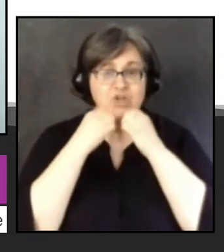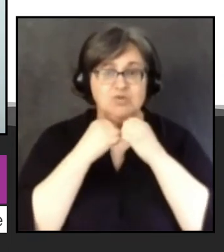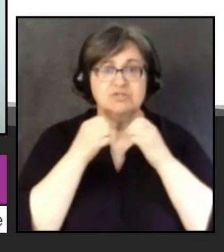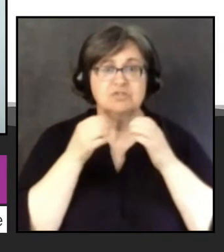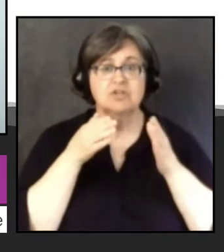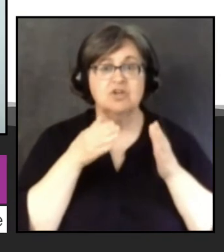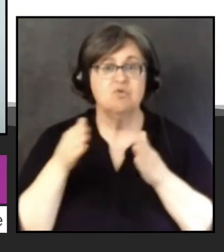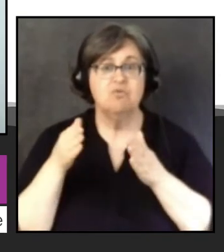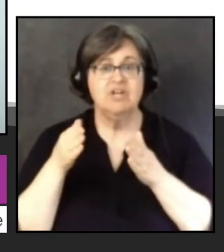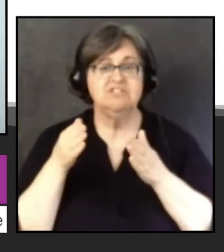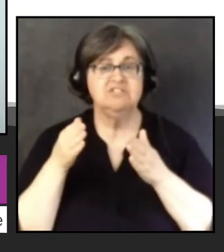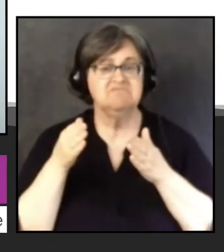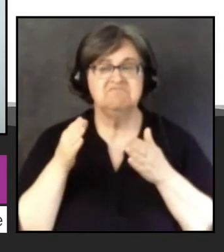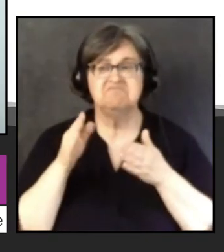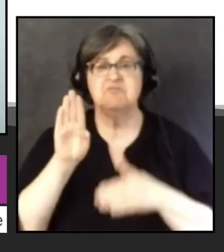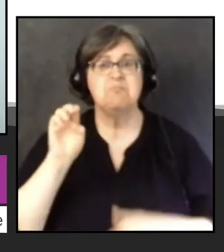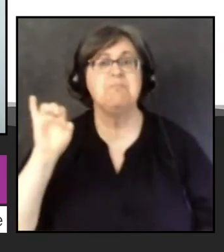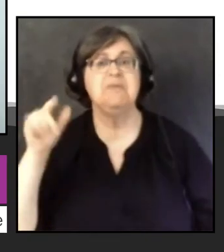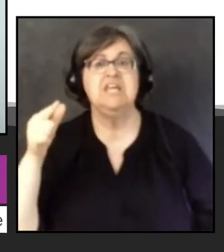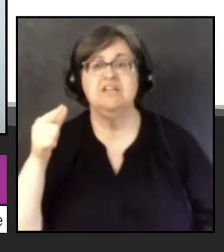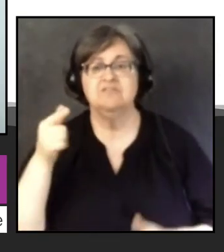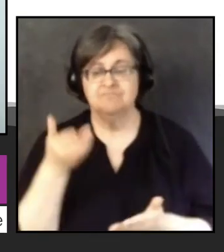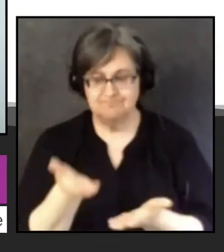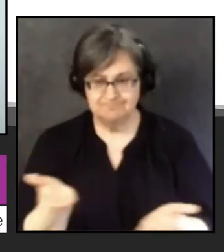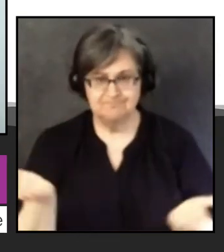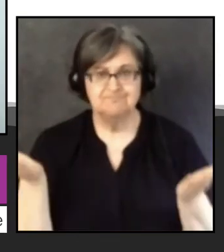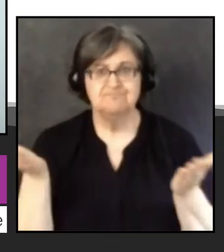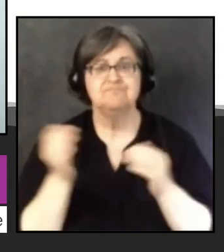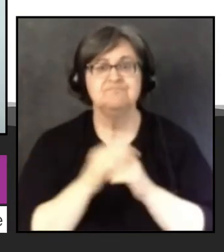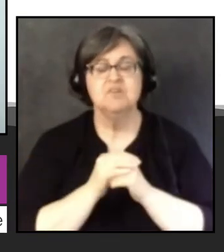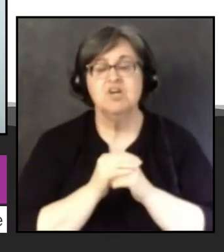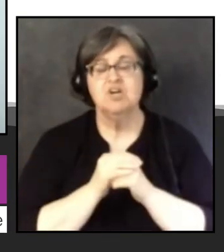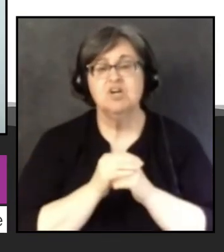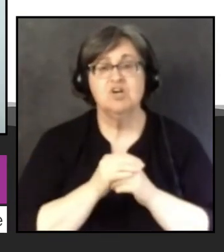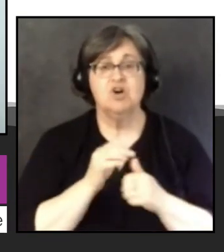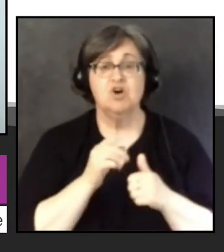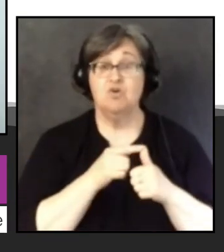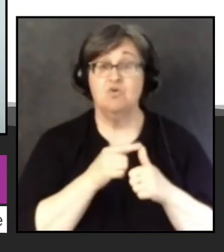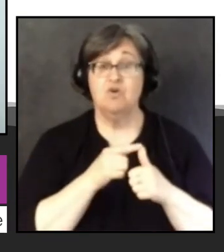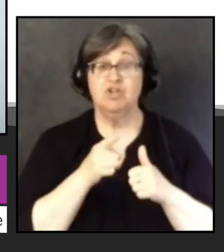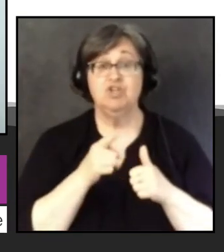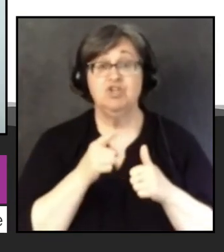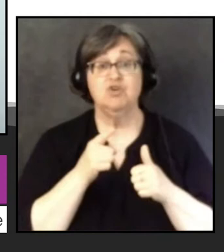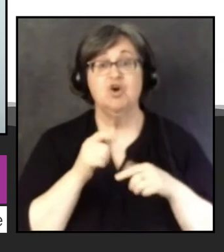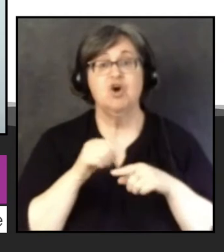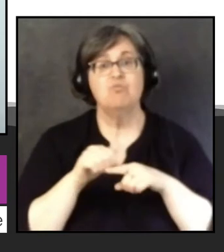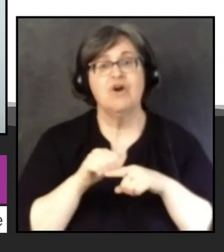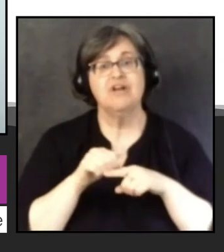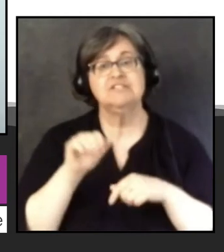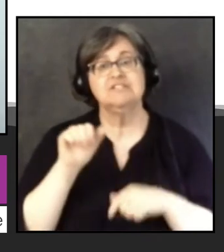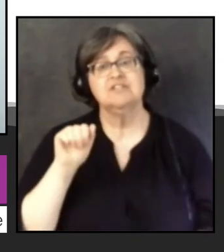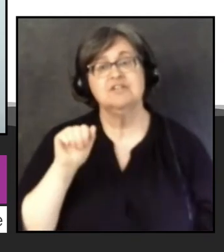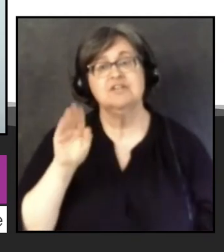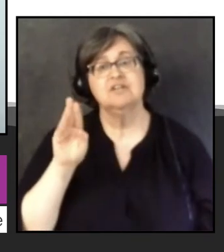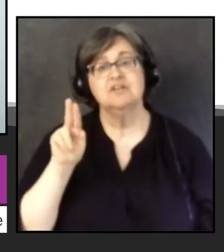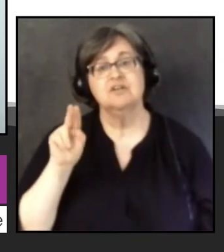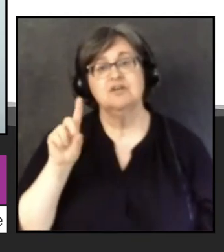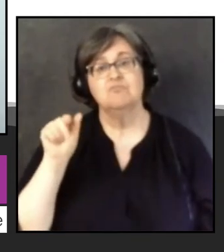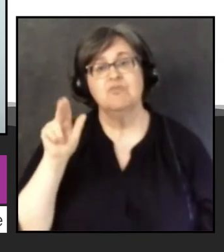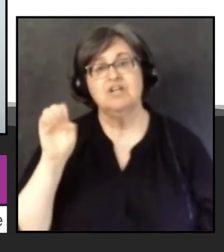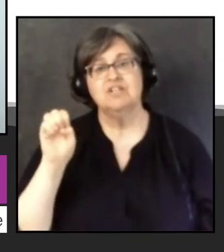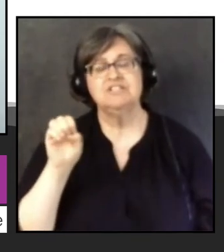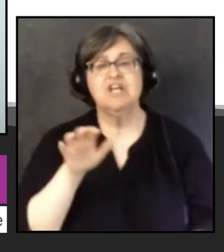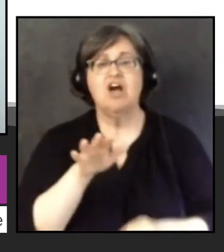of being in the world. So one is that you practice abundance, that sense of being